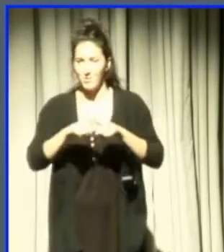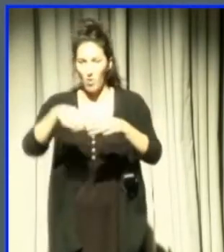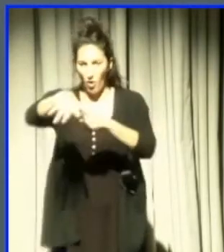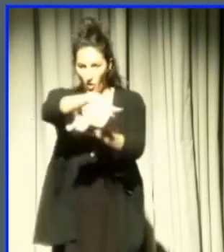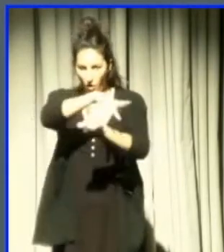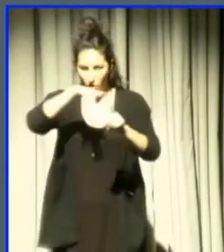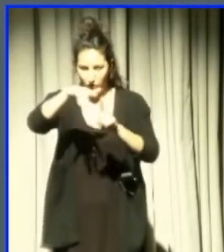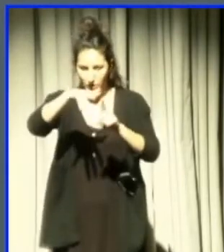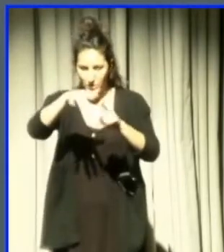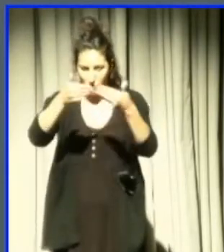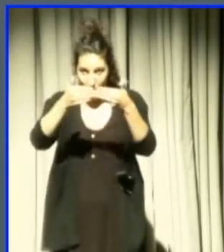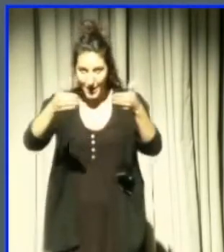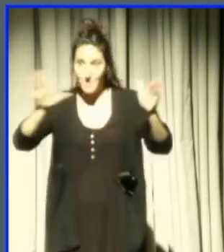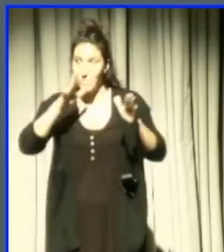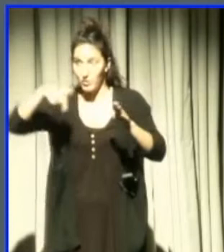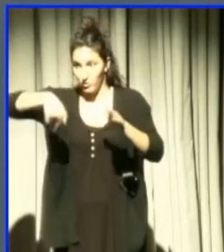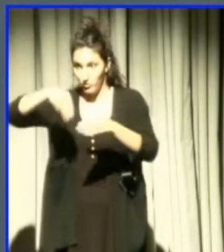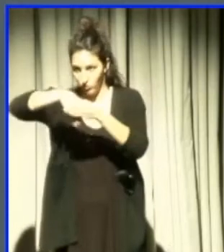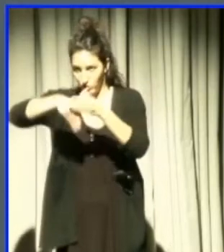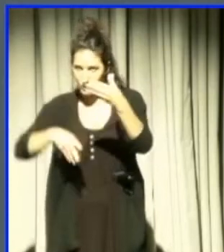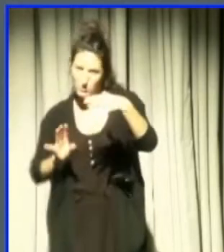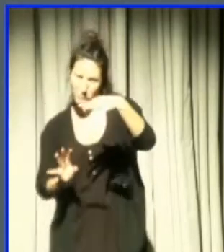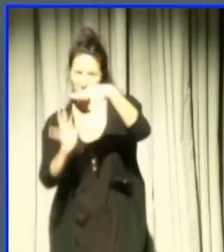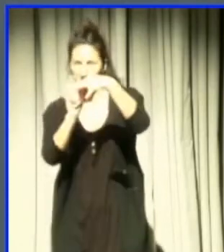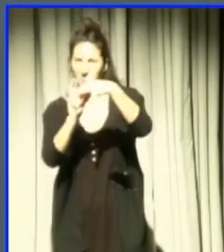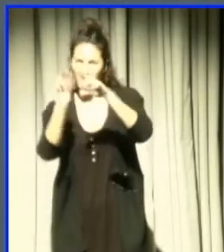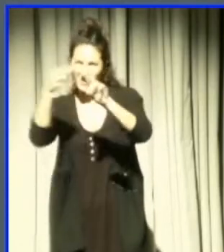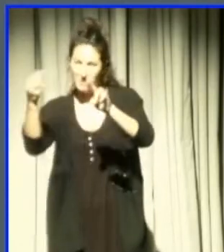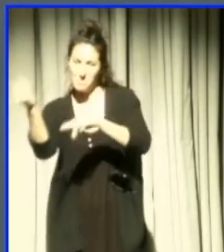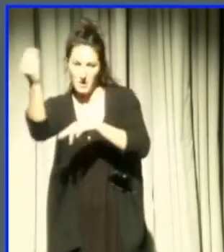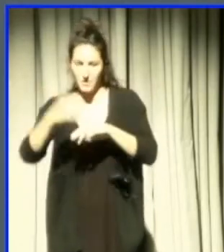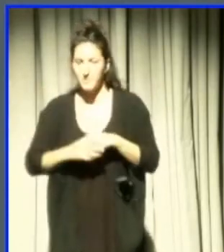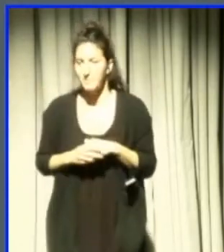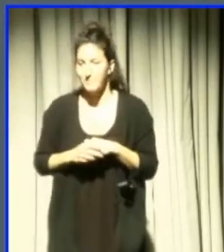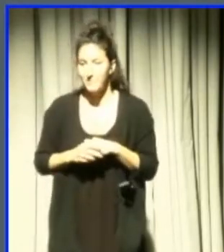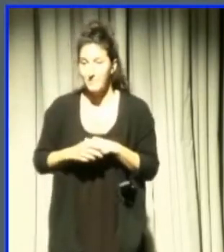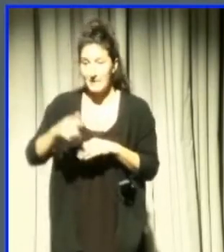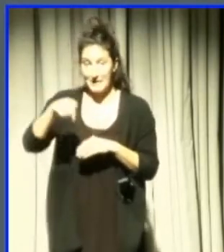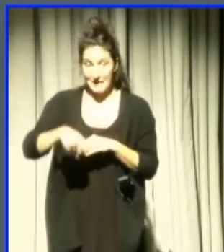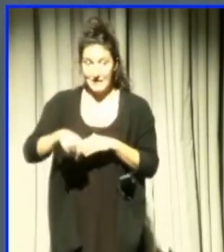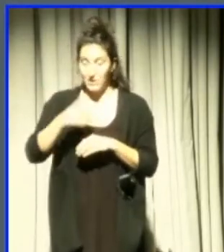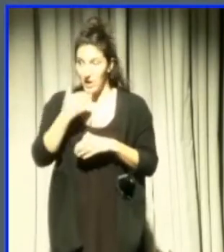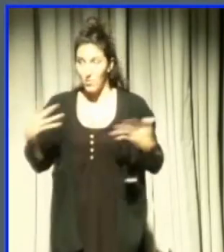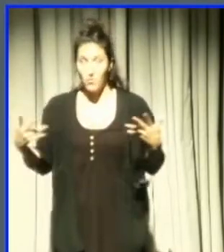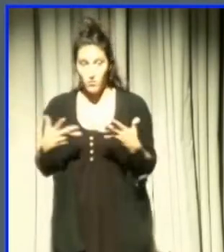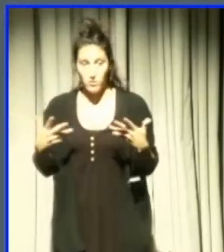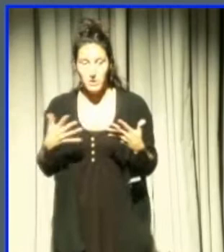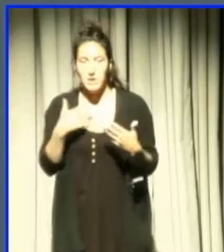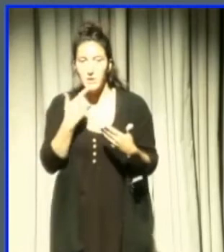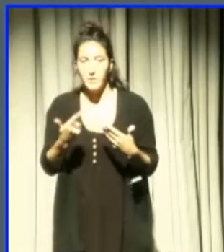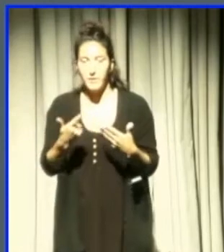about. So this is urgent in a sense that I think we learn as we